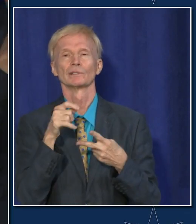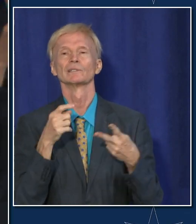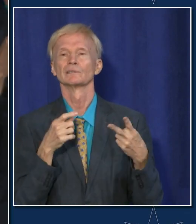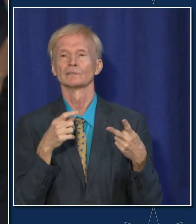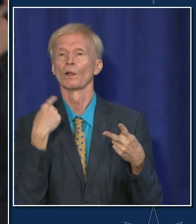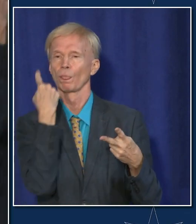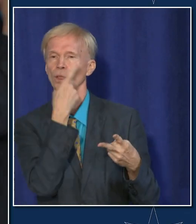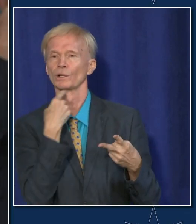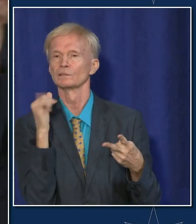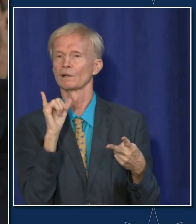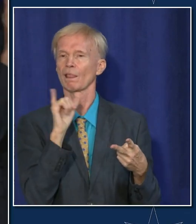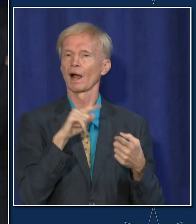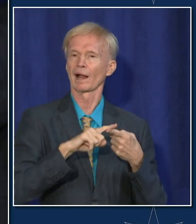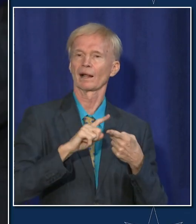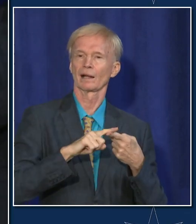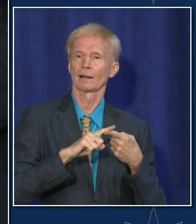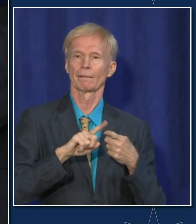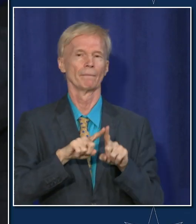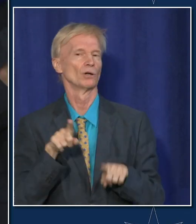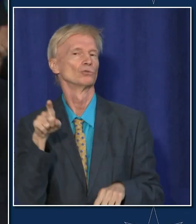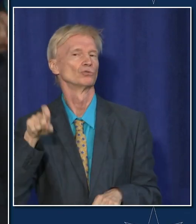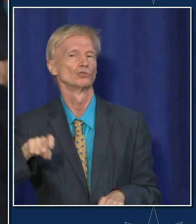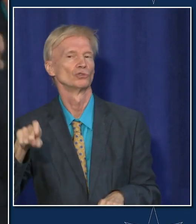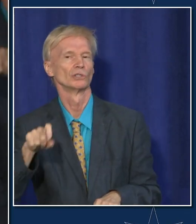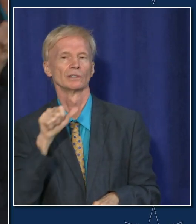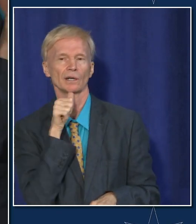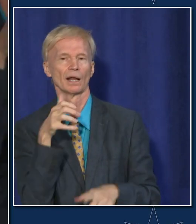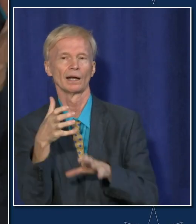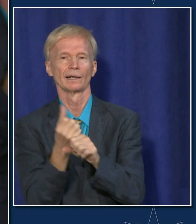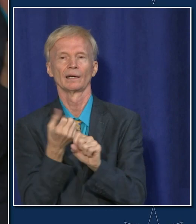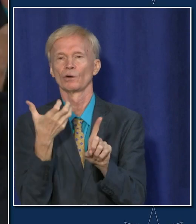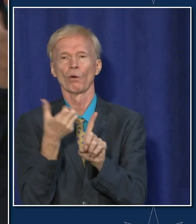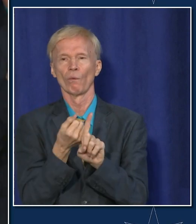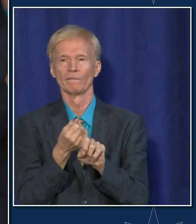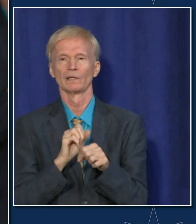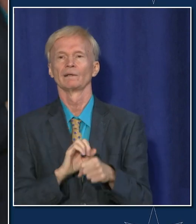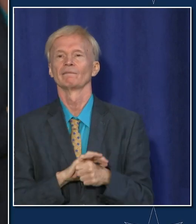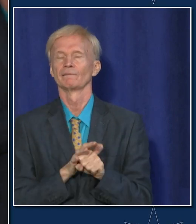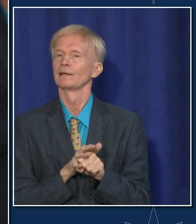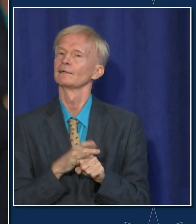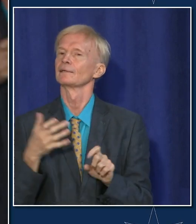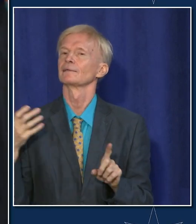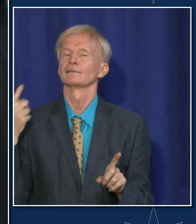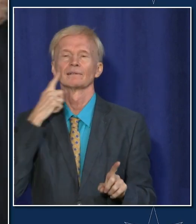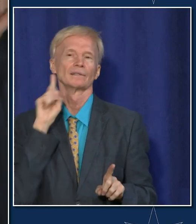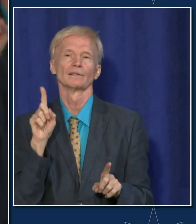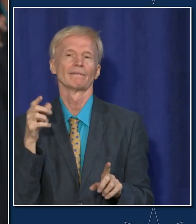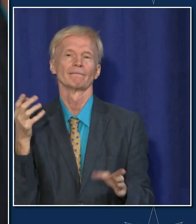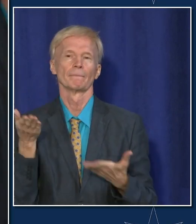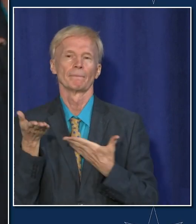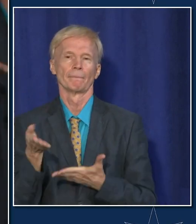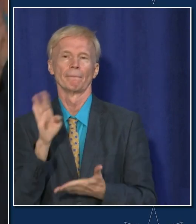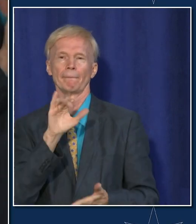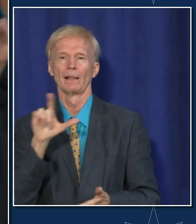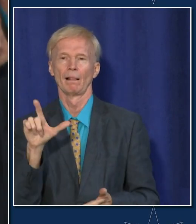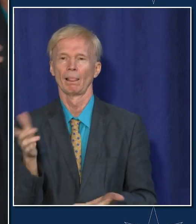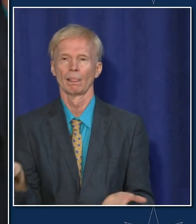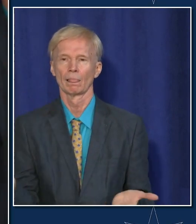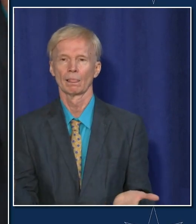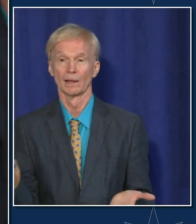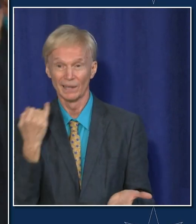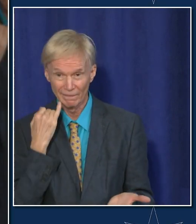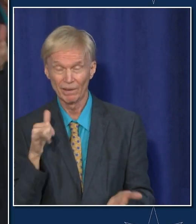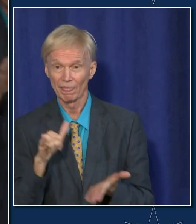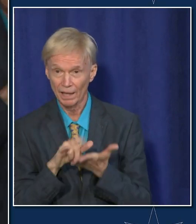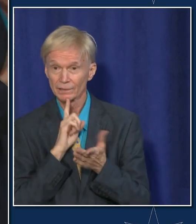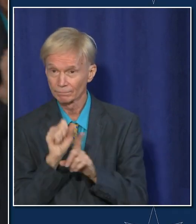other setting. But nobody should be getting billed for COVID vaccines. And we've actually done follow-up. If there is anyone who is getting a